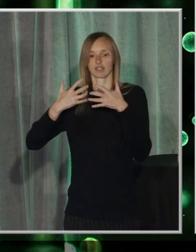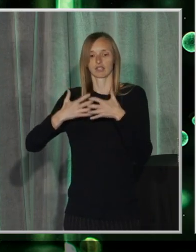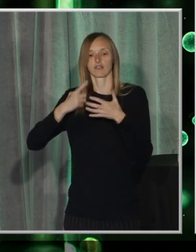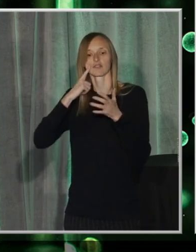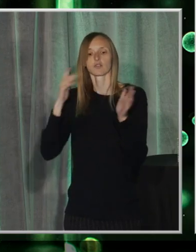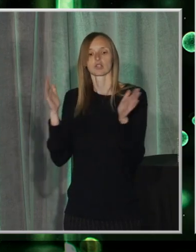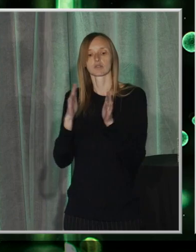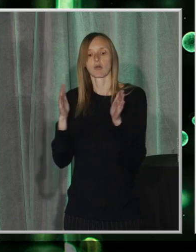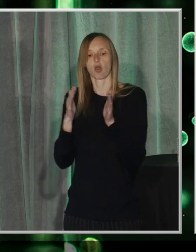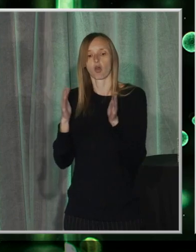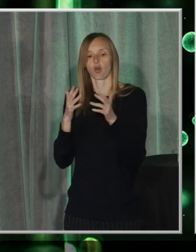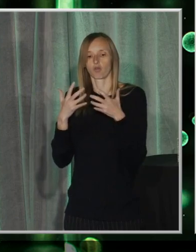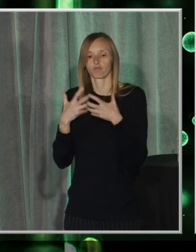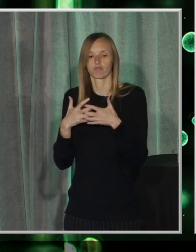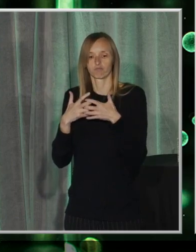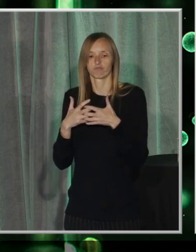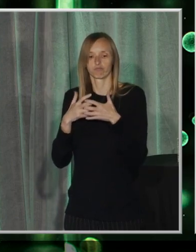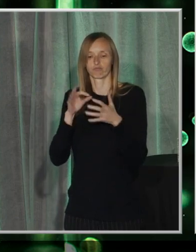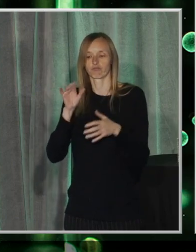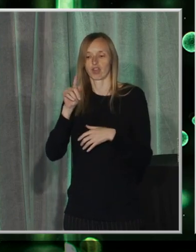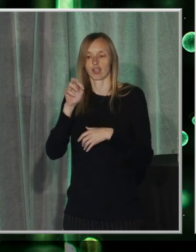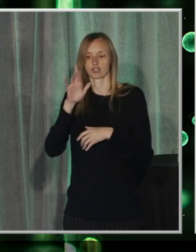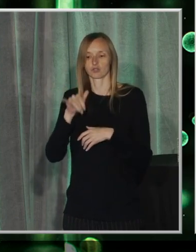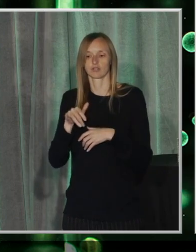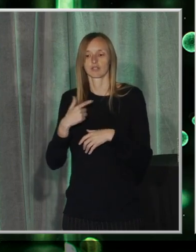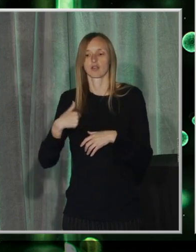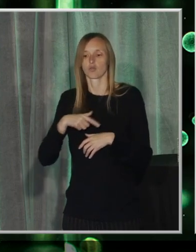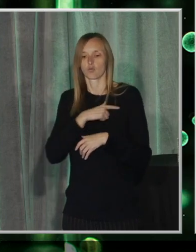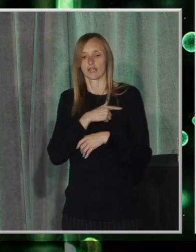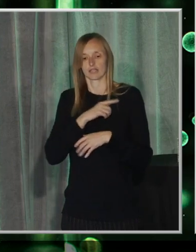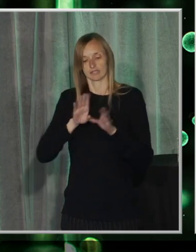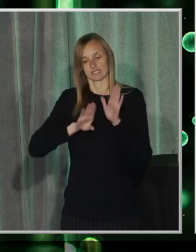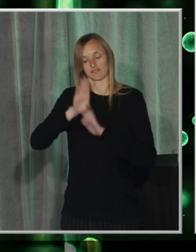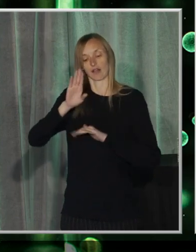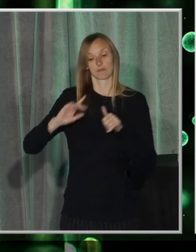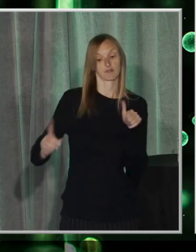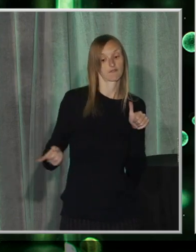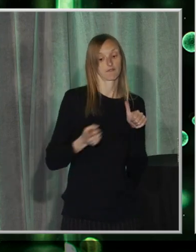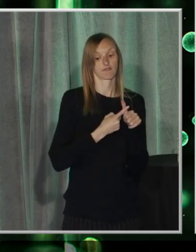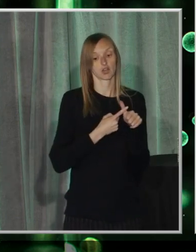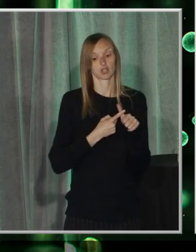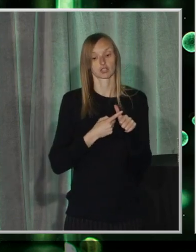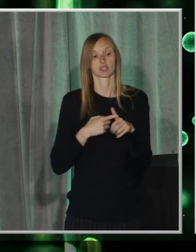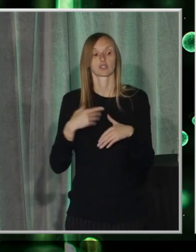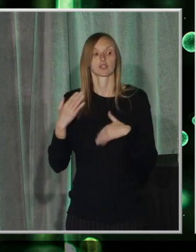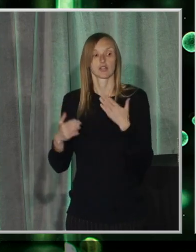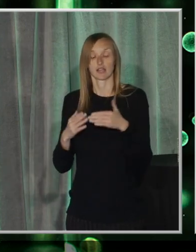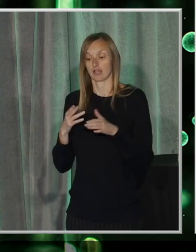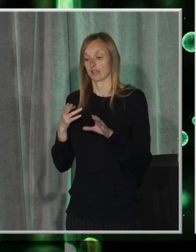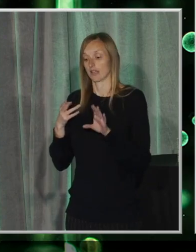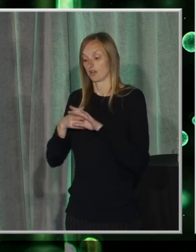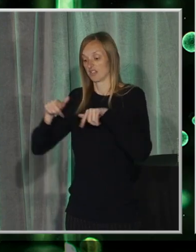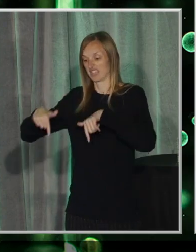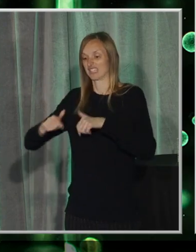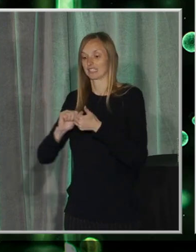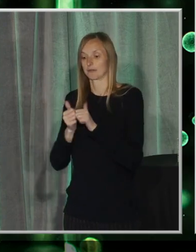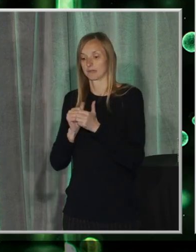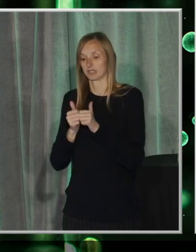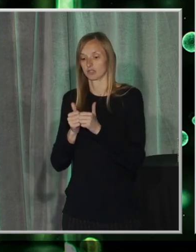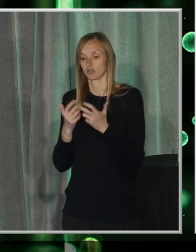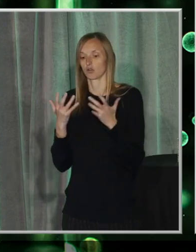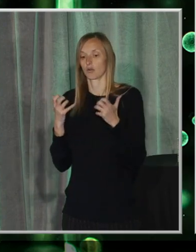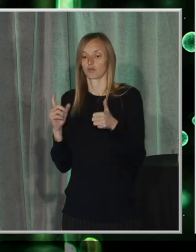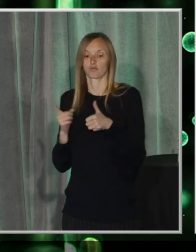small factory, and that's what we developed before. But entering this competition, we kind of want to